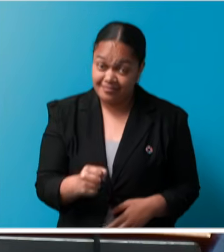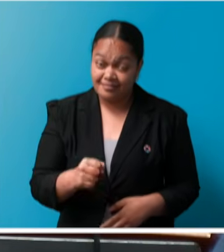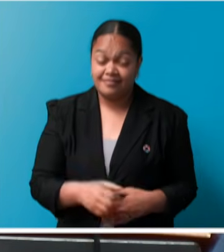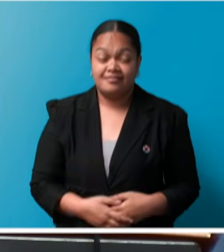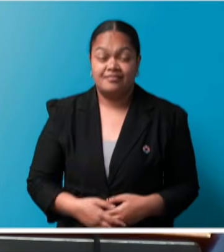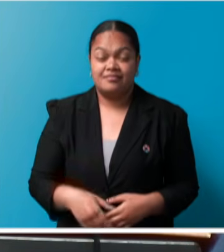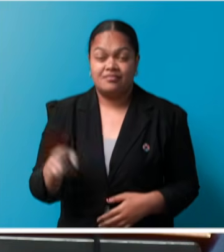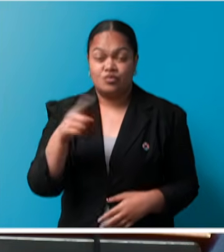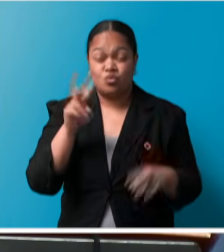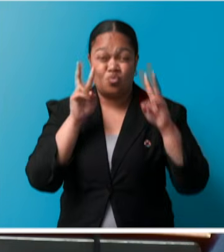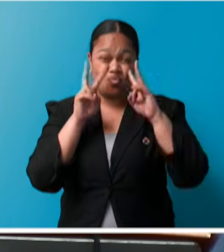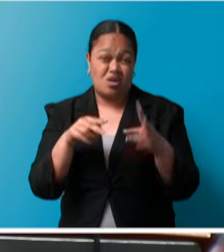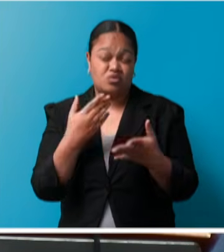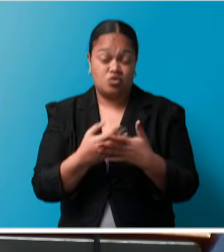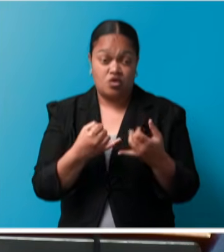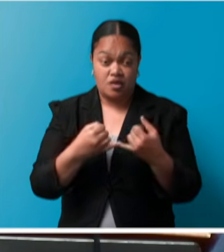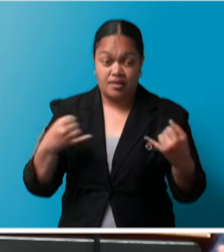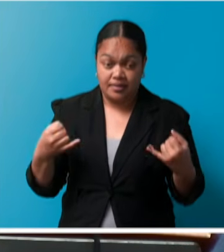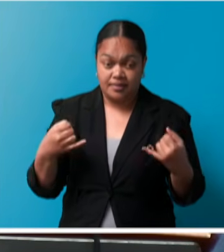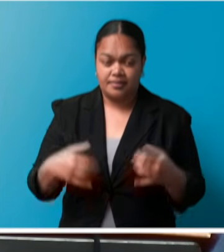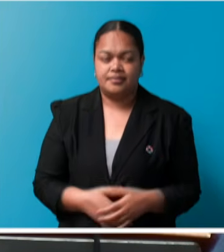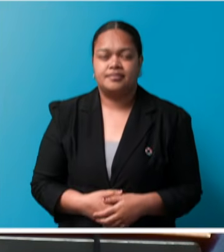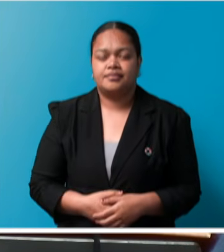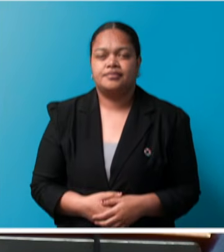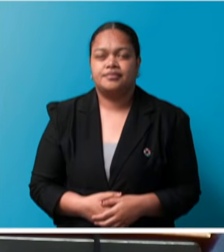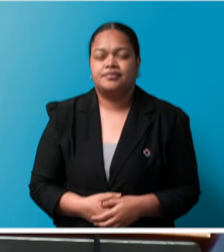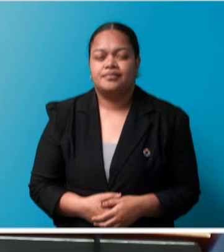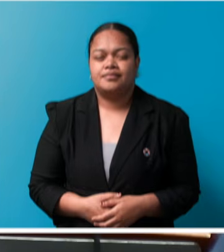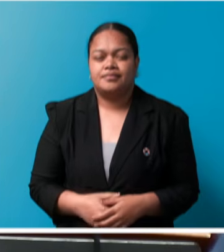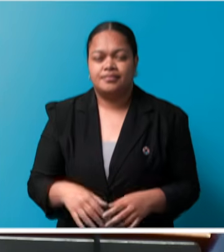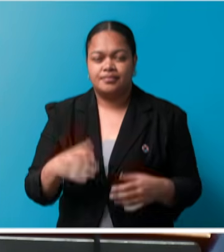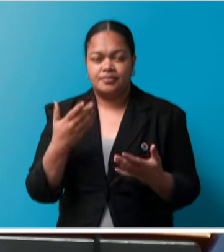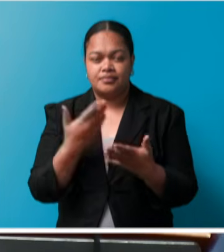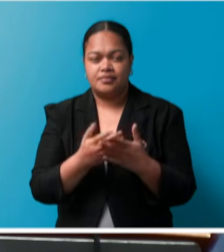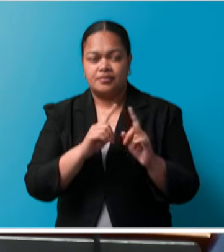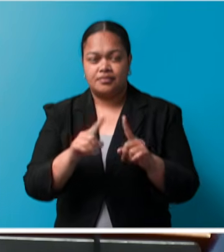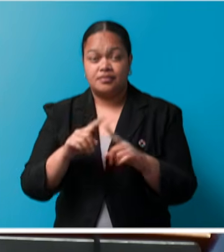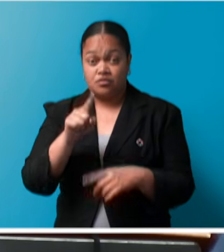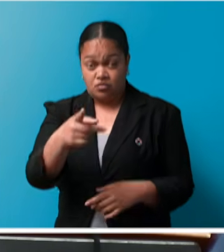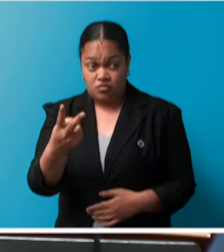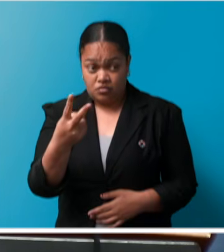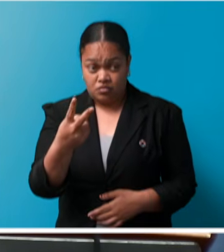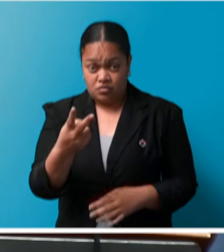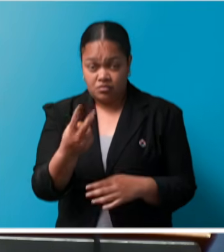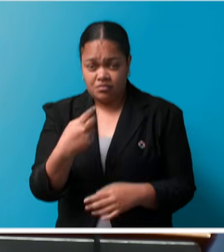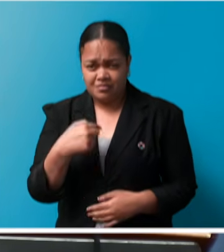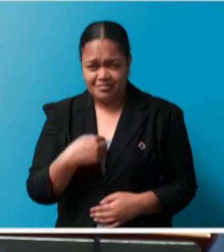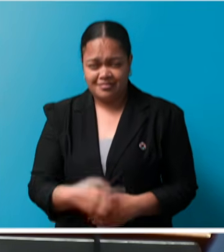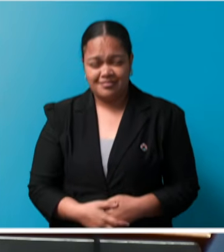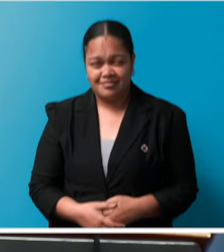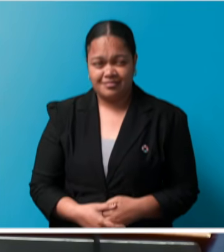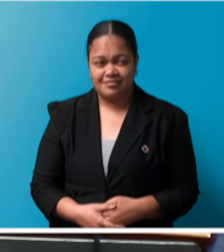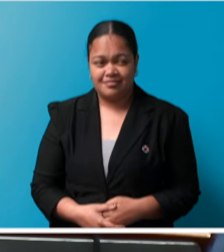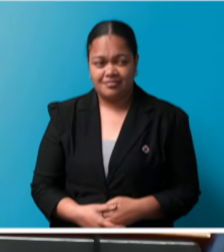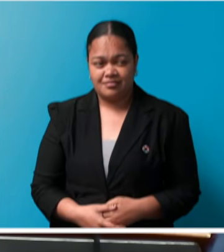watching online from different parts of the world. Are you watching me? Fine. Good